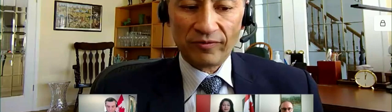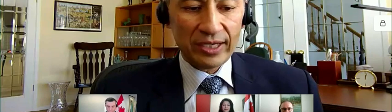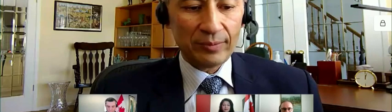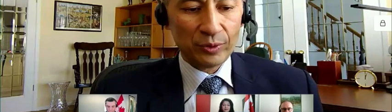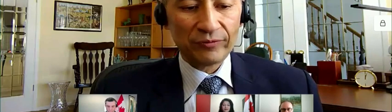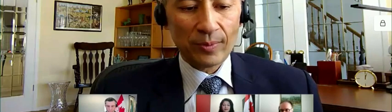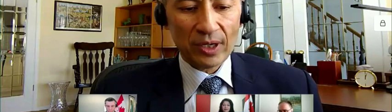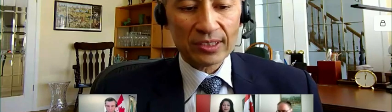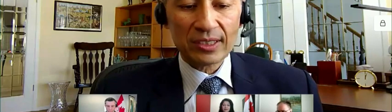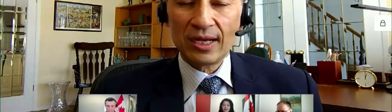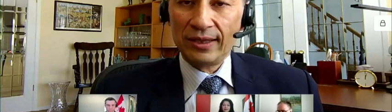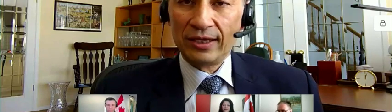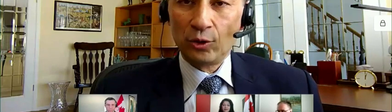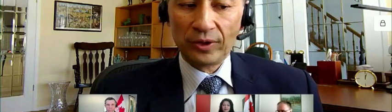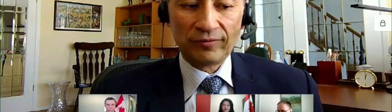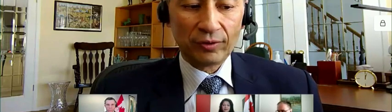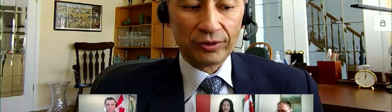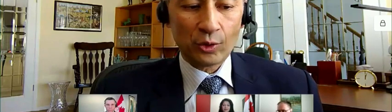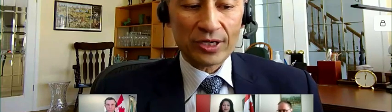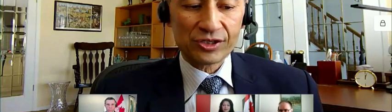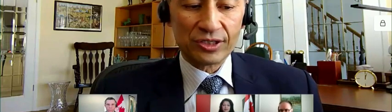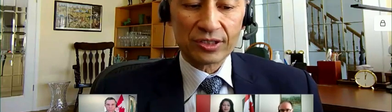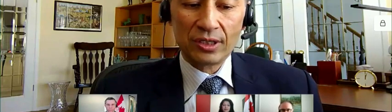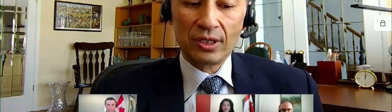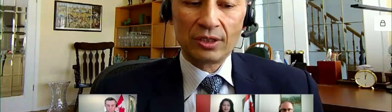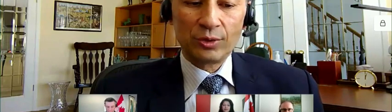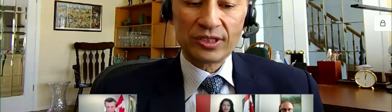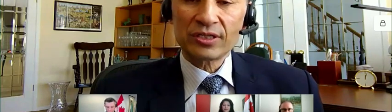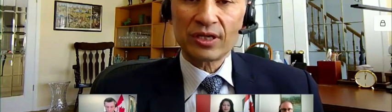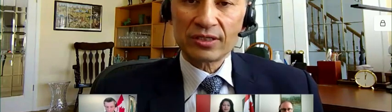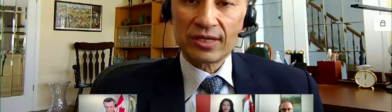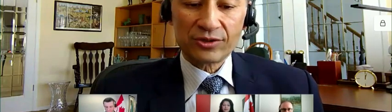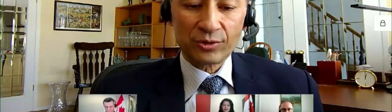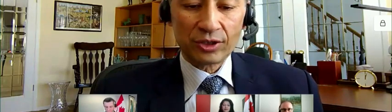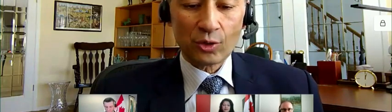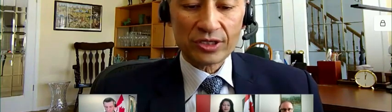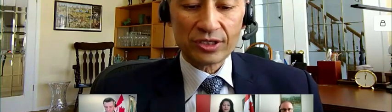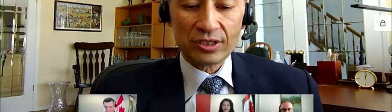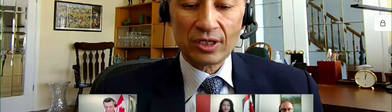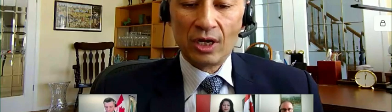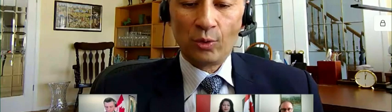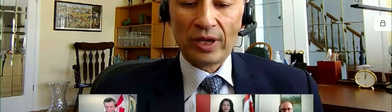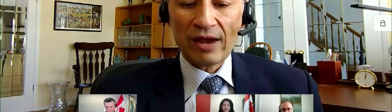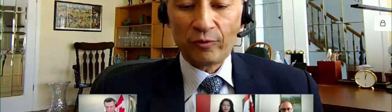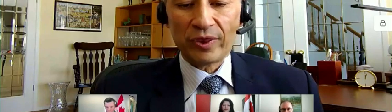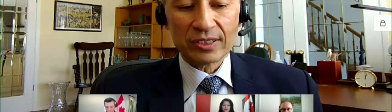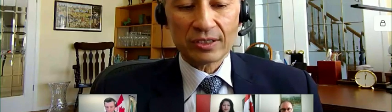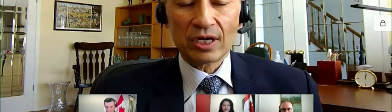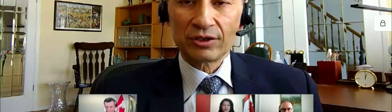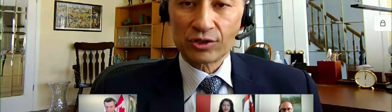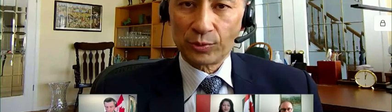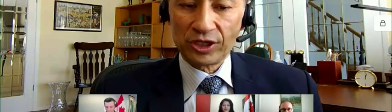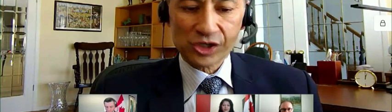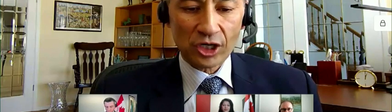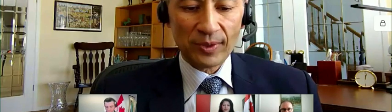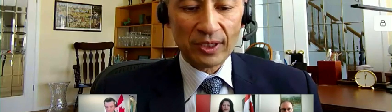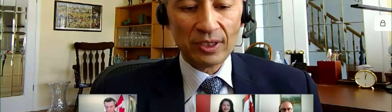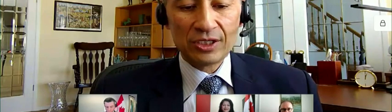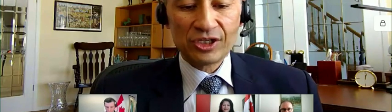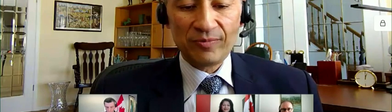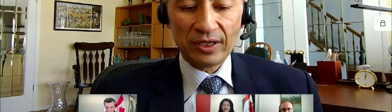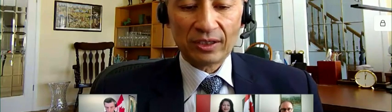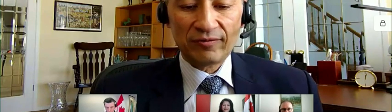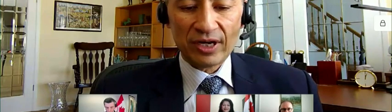each provide brief remarks and then open the floor to questions. To assist us in answering your questions, we have with us Dr. Supriya